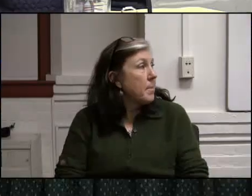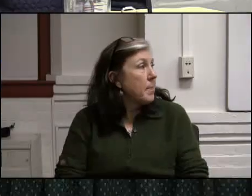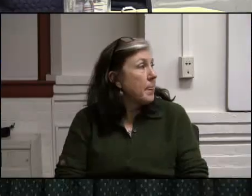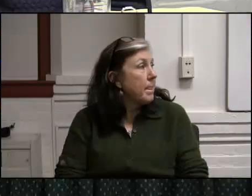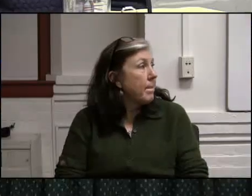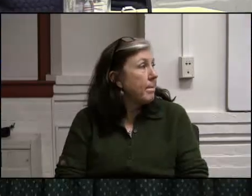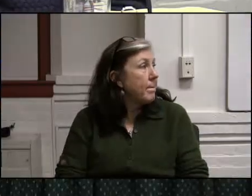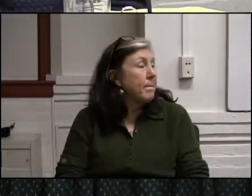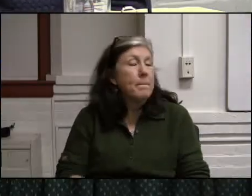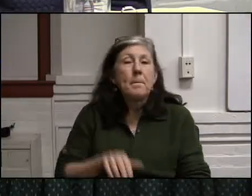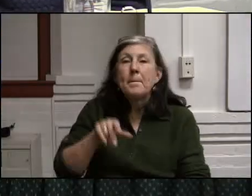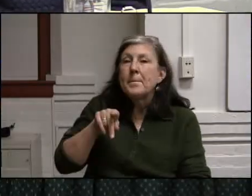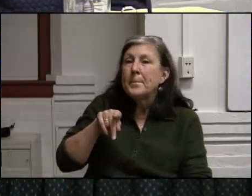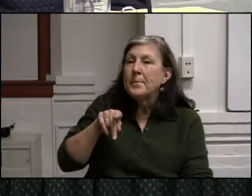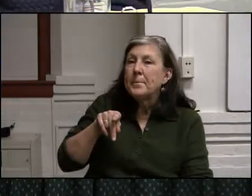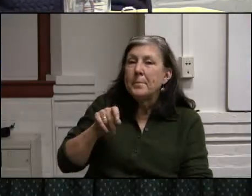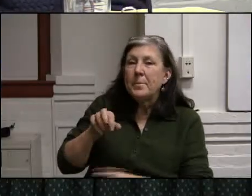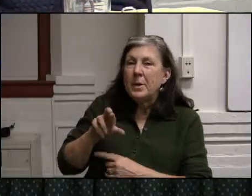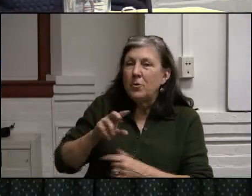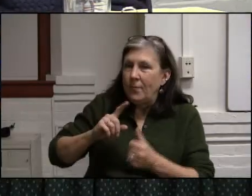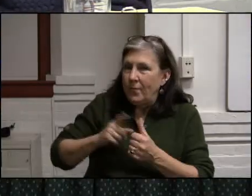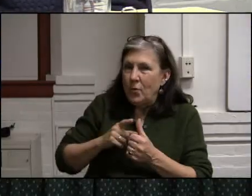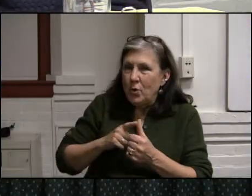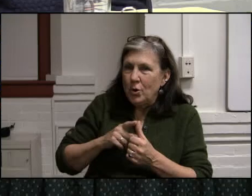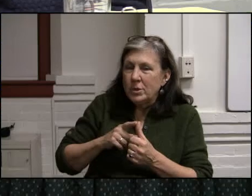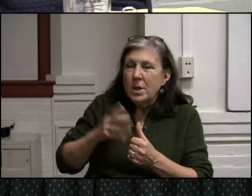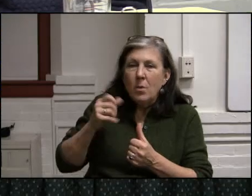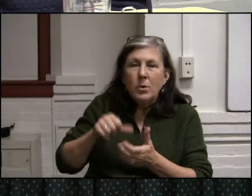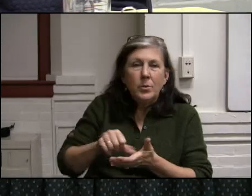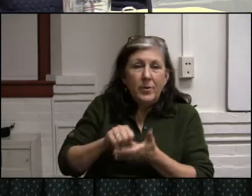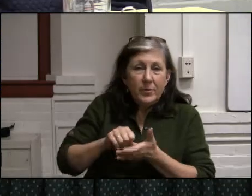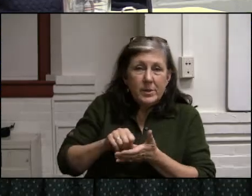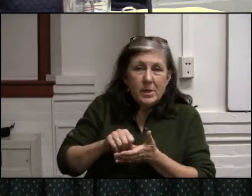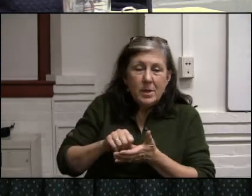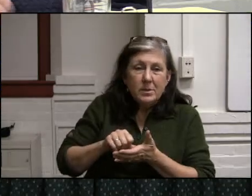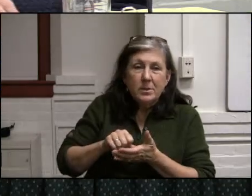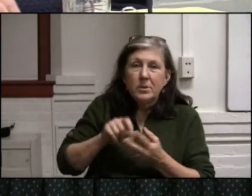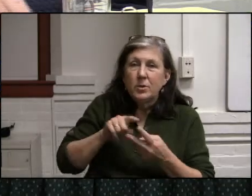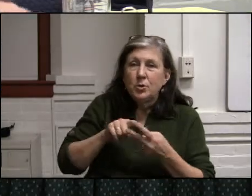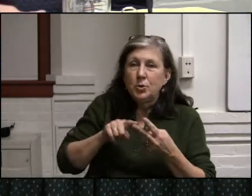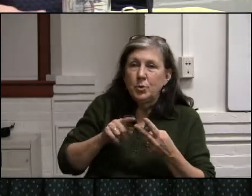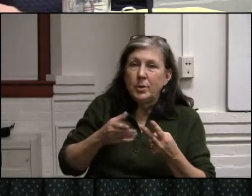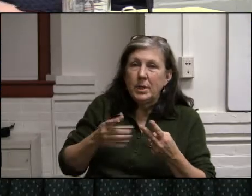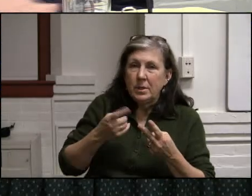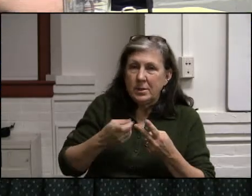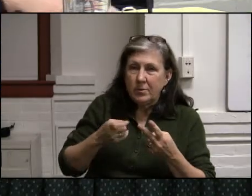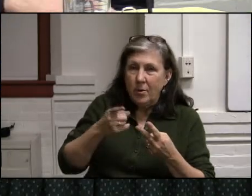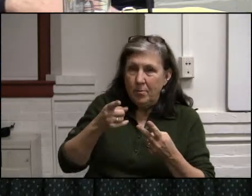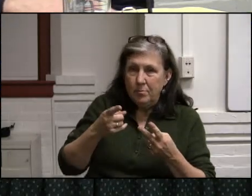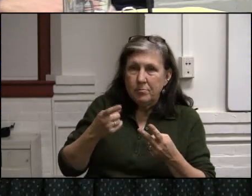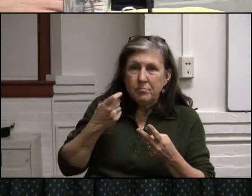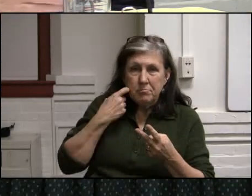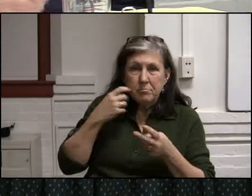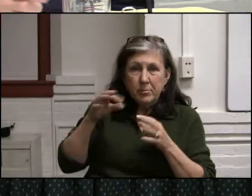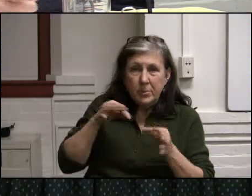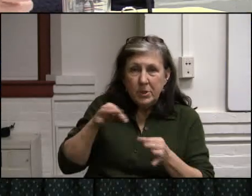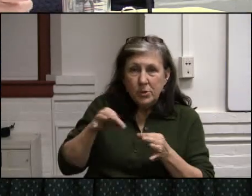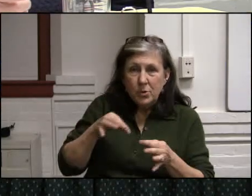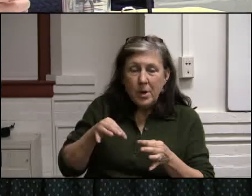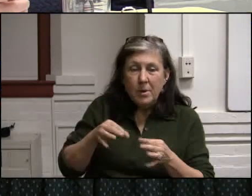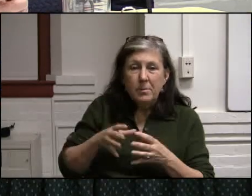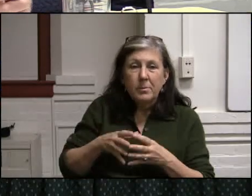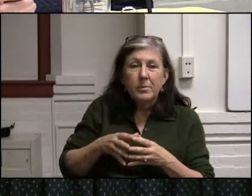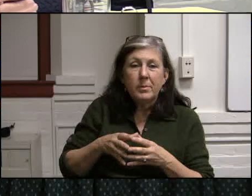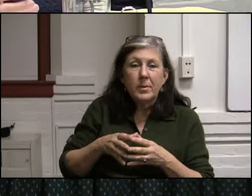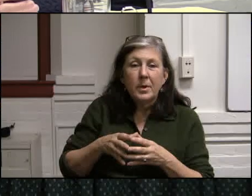Okay, before we go into further discussion, I'd like to just amplify two pieces of what Jen just described.